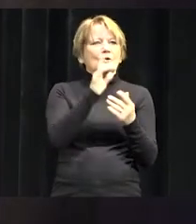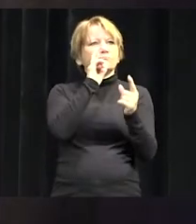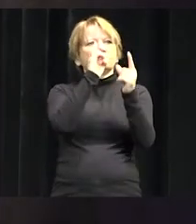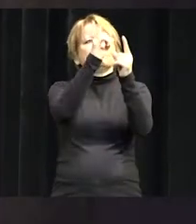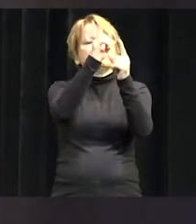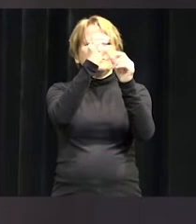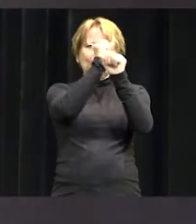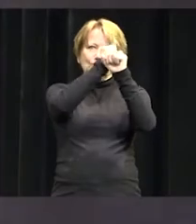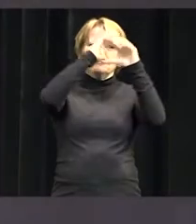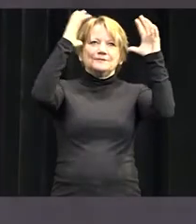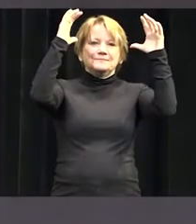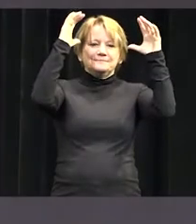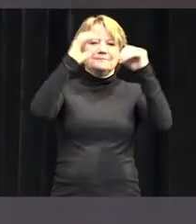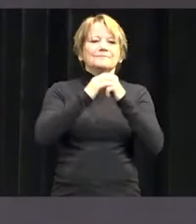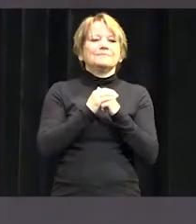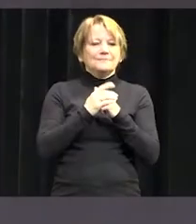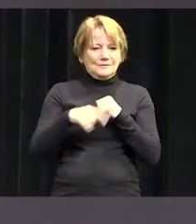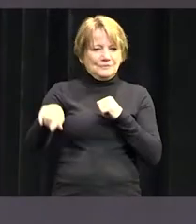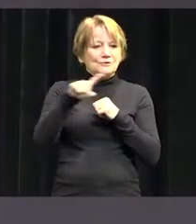committed to